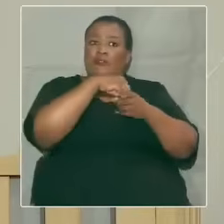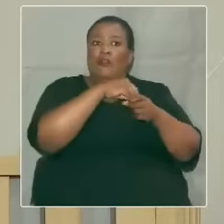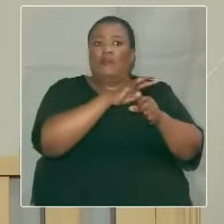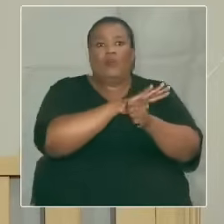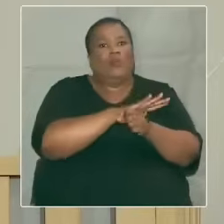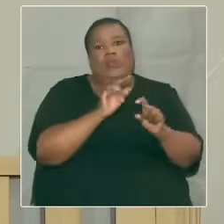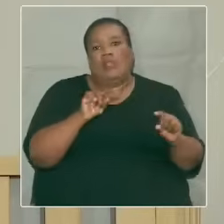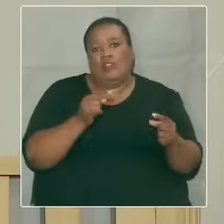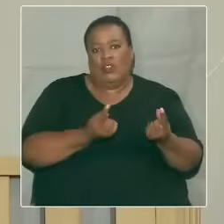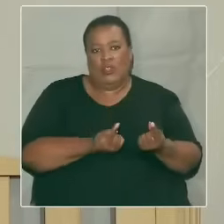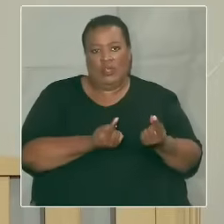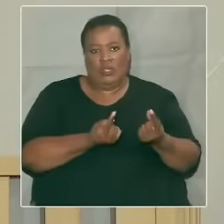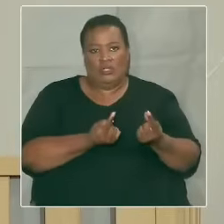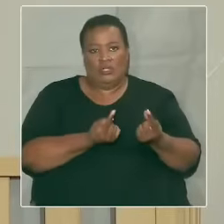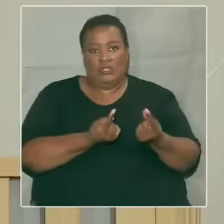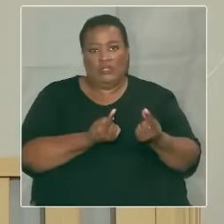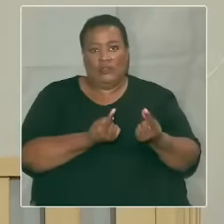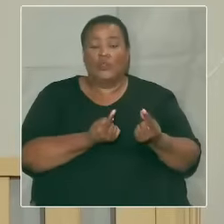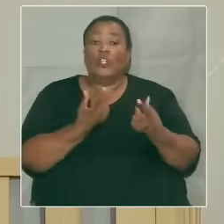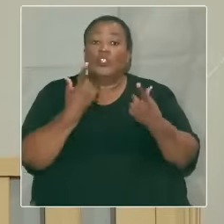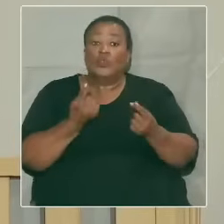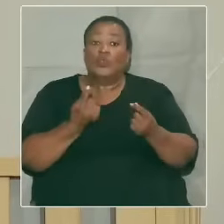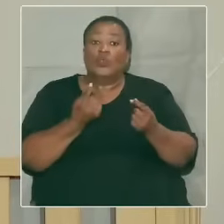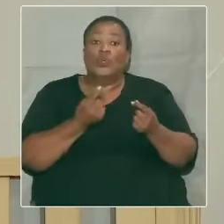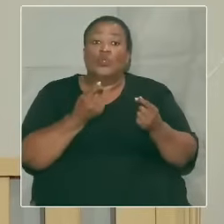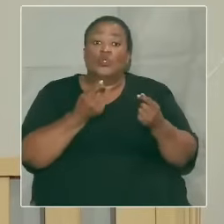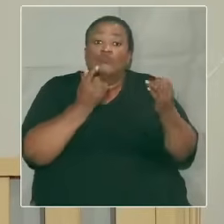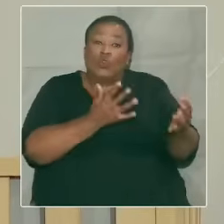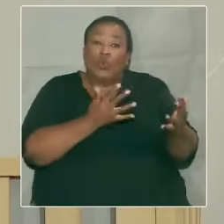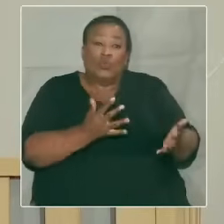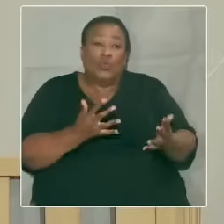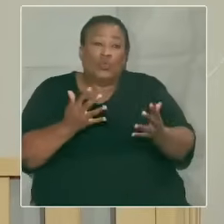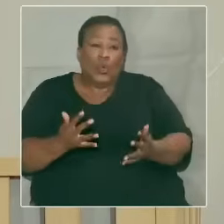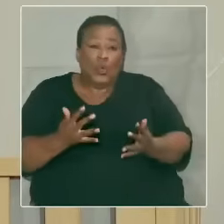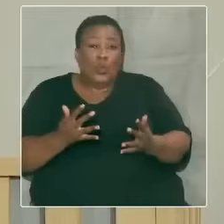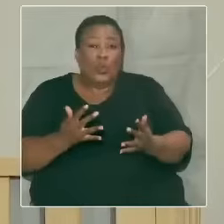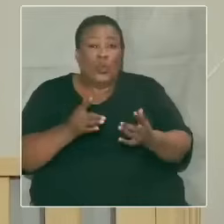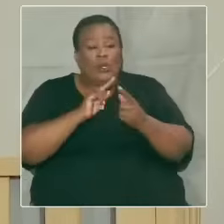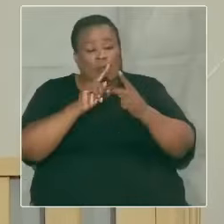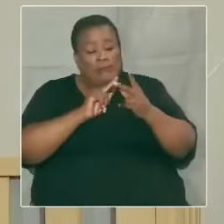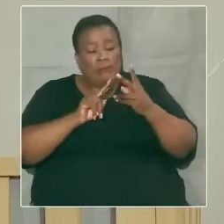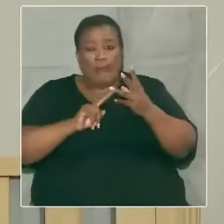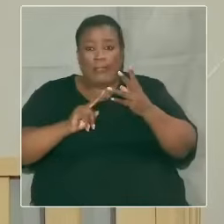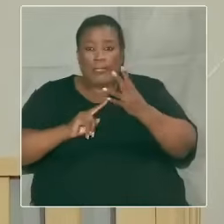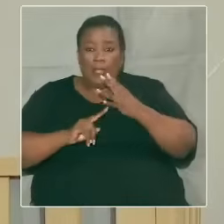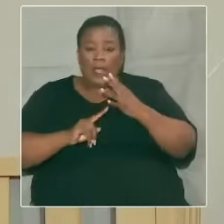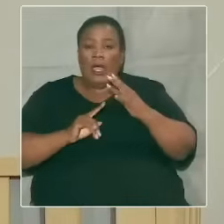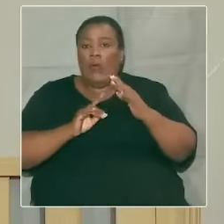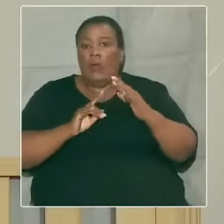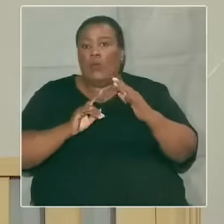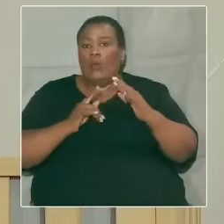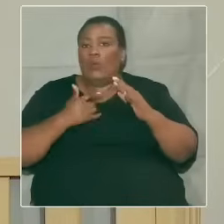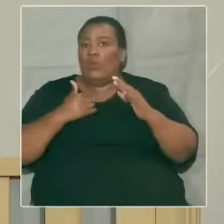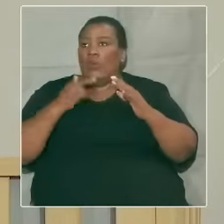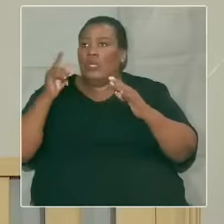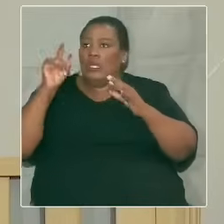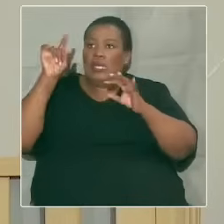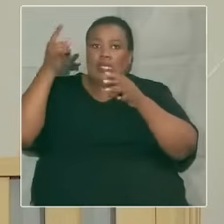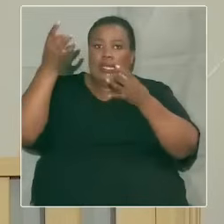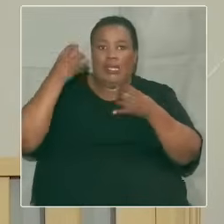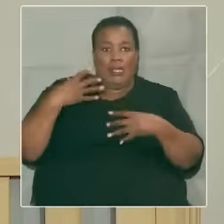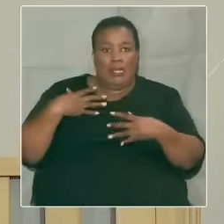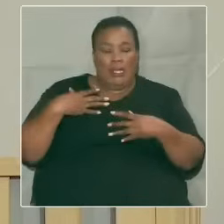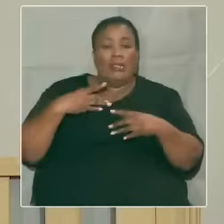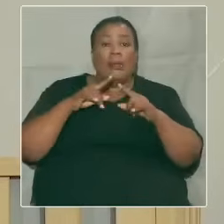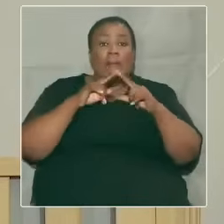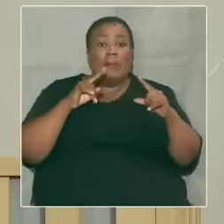in to say, do it in the following manner. So in this case, my issue is, for example, in this